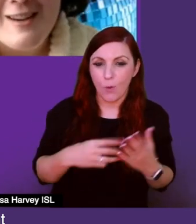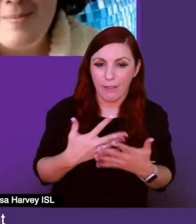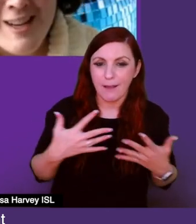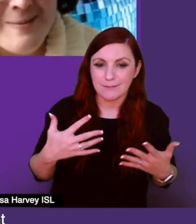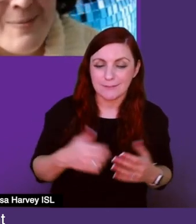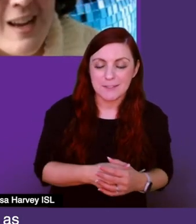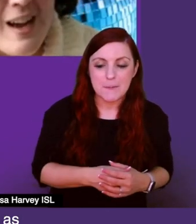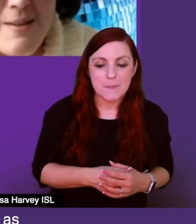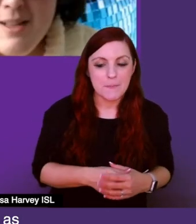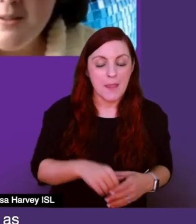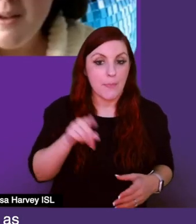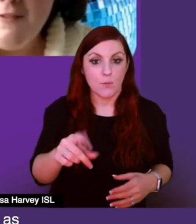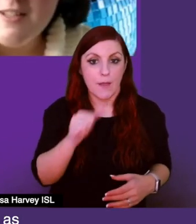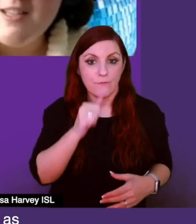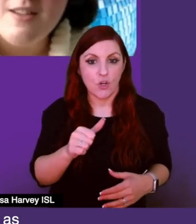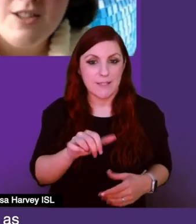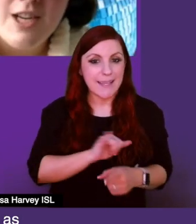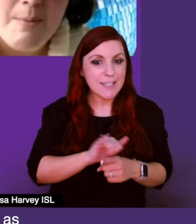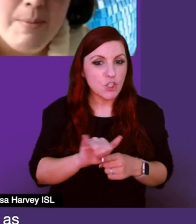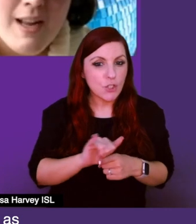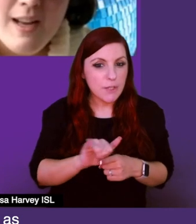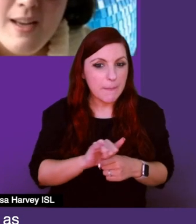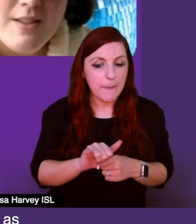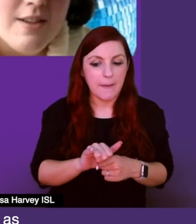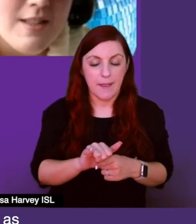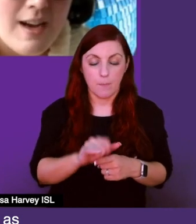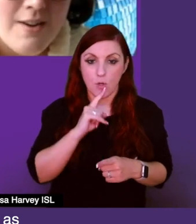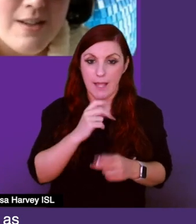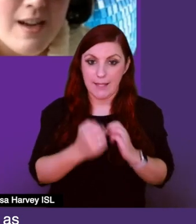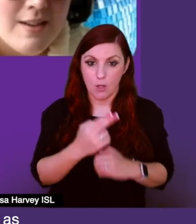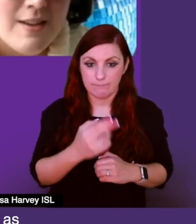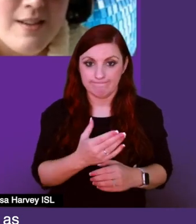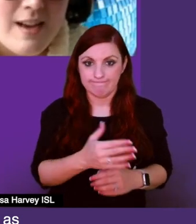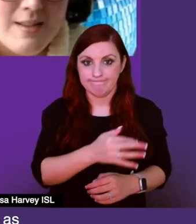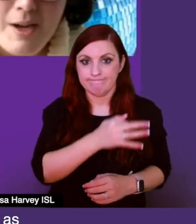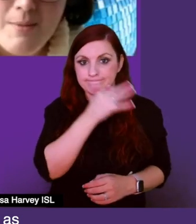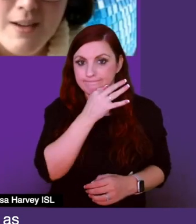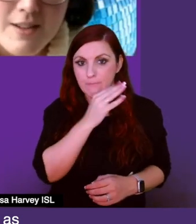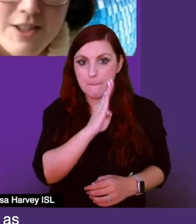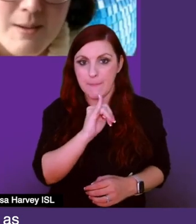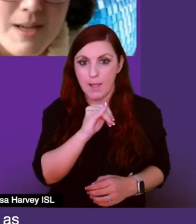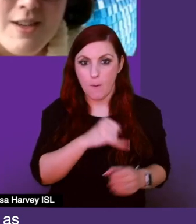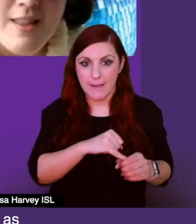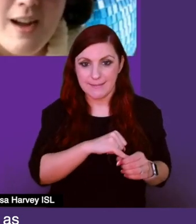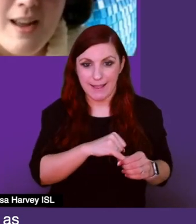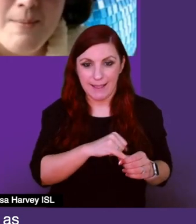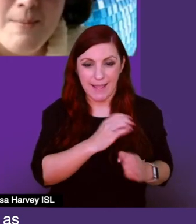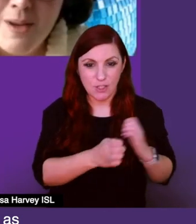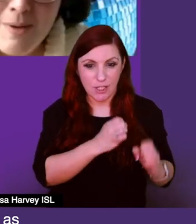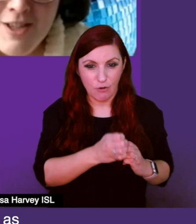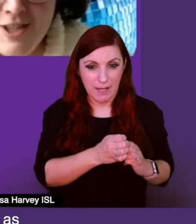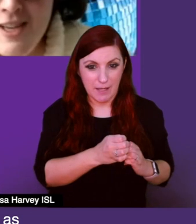worth a lot of money. And this was my first internship, but it turns out I learned as a biomedical engineering major that I